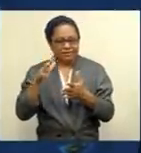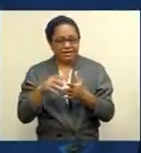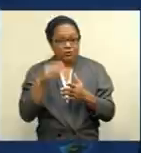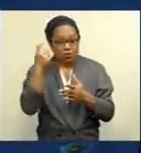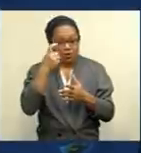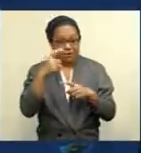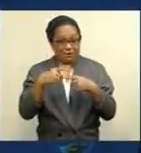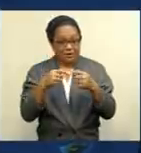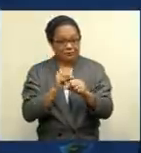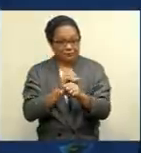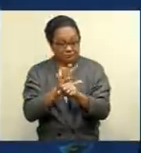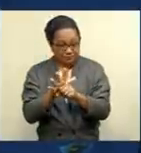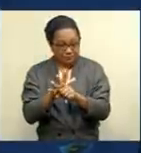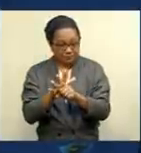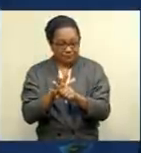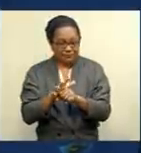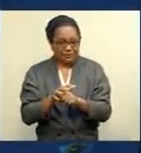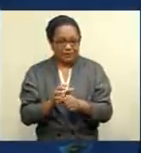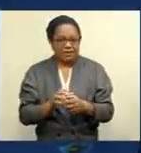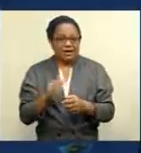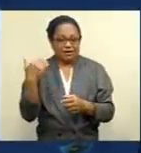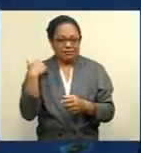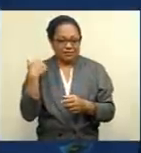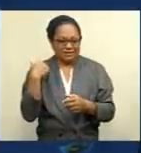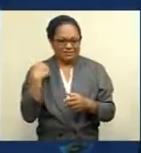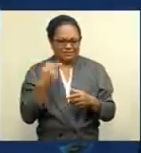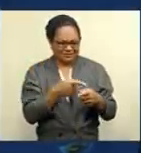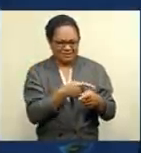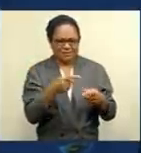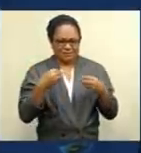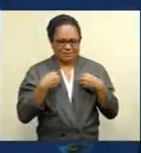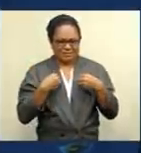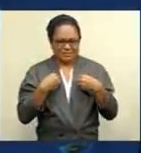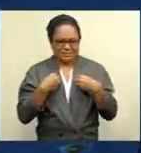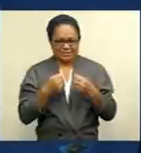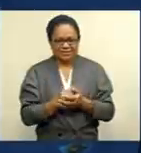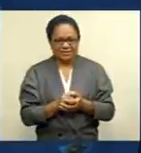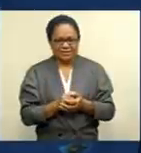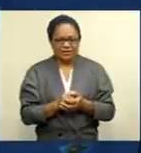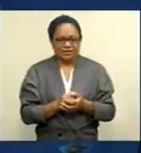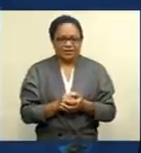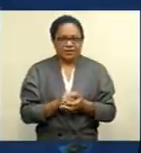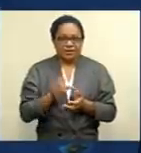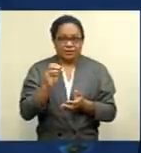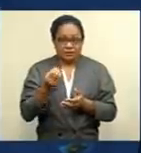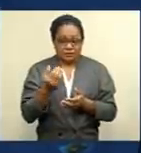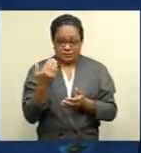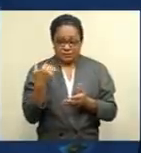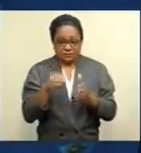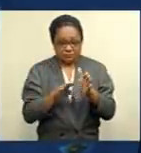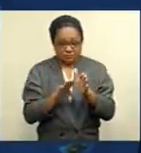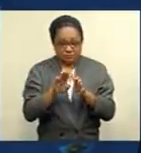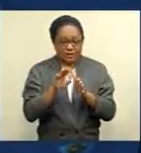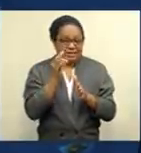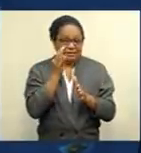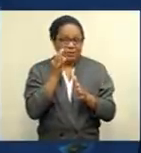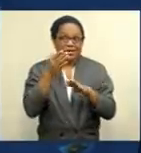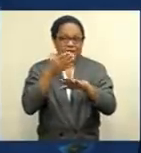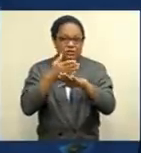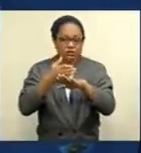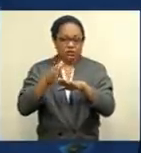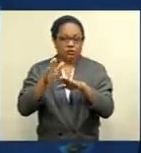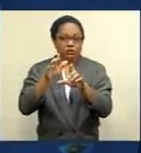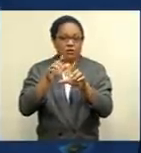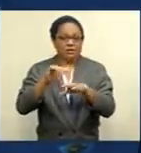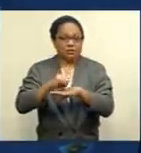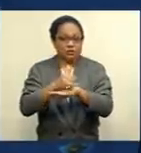of the coronavirus saw markets taking cautious bids. Risk sentiment got a bit of boost after influential New York Federal Bank